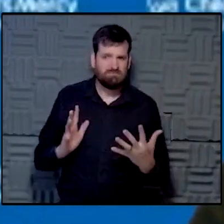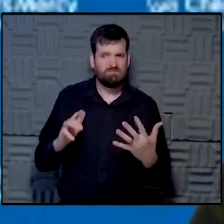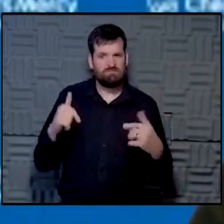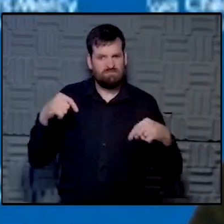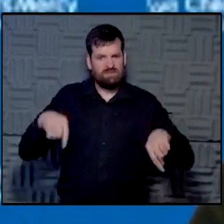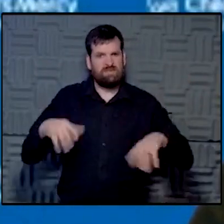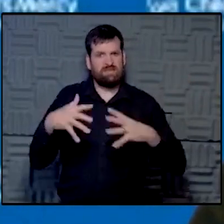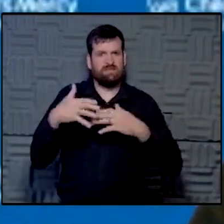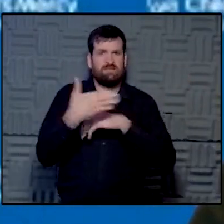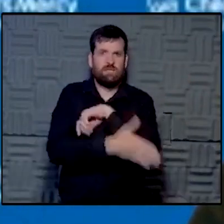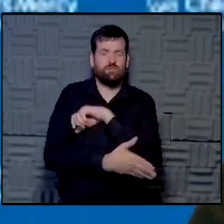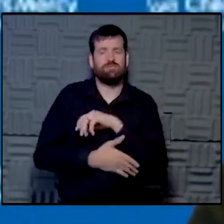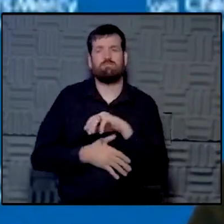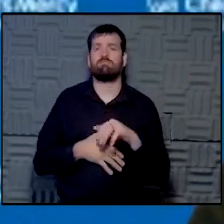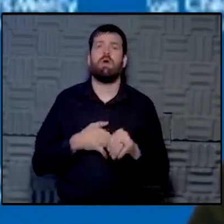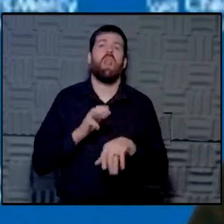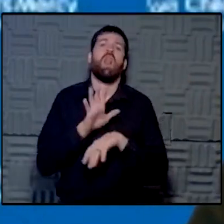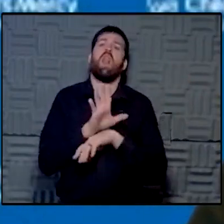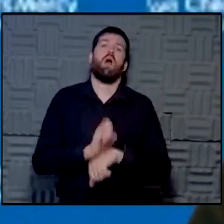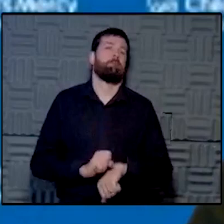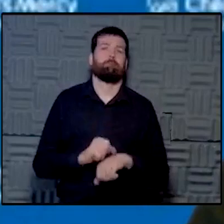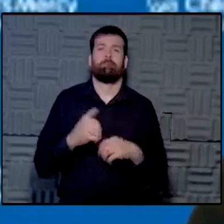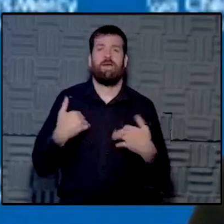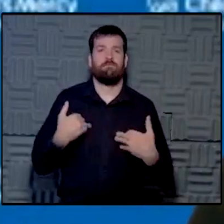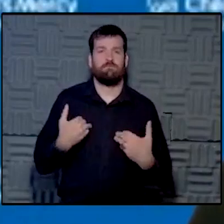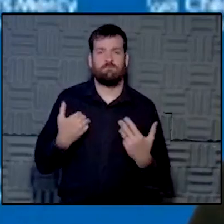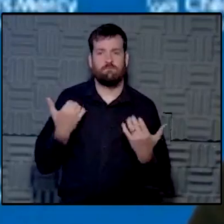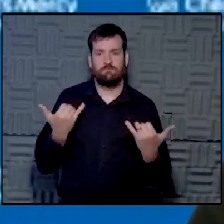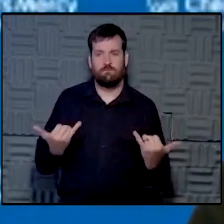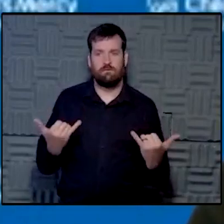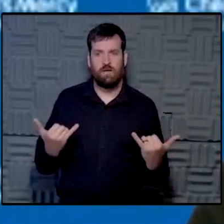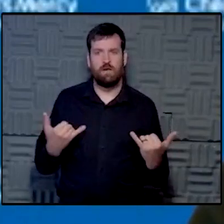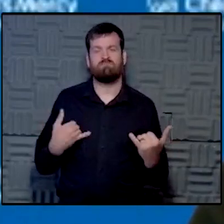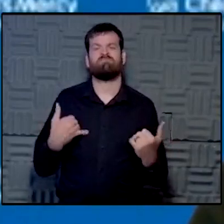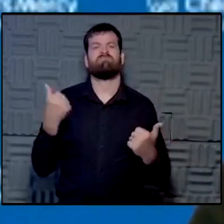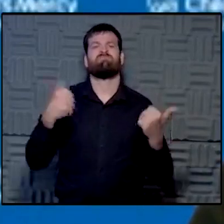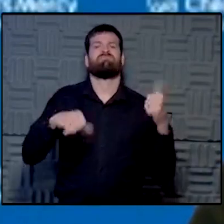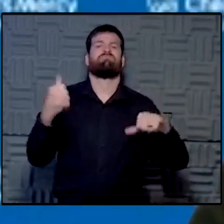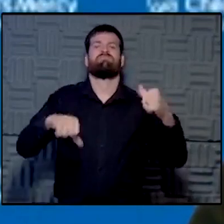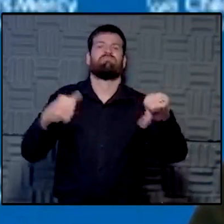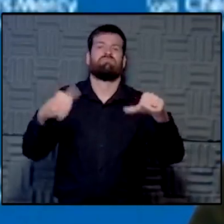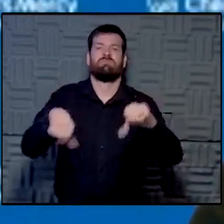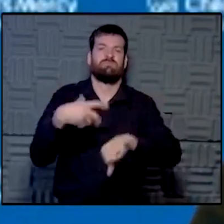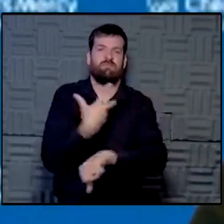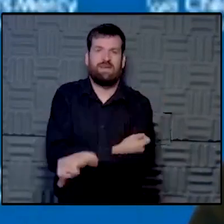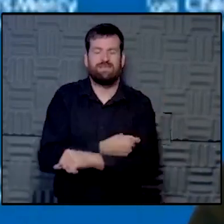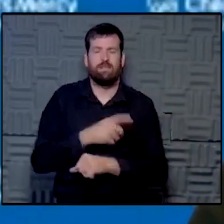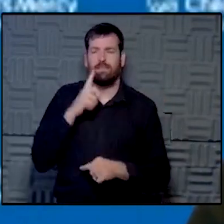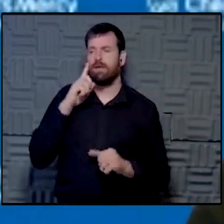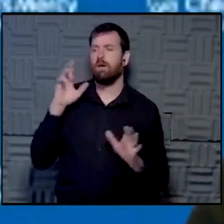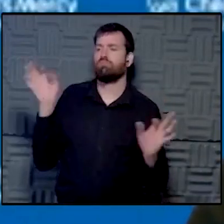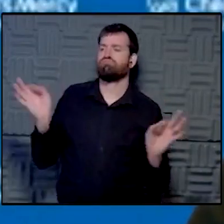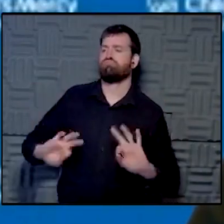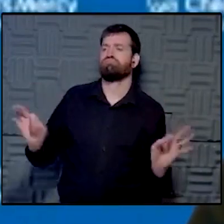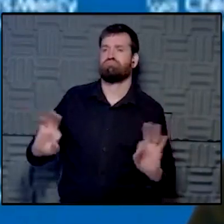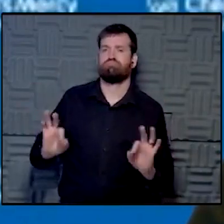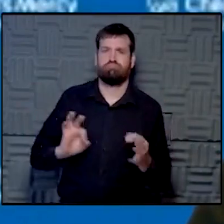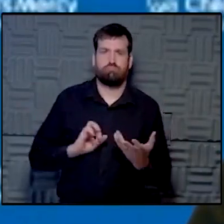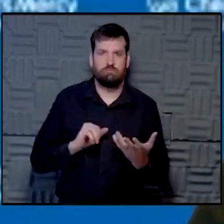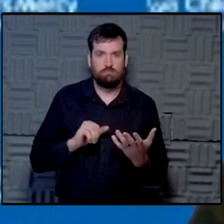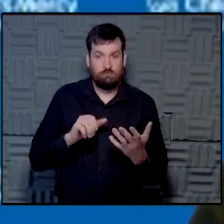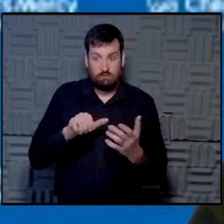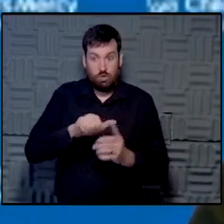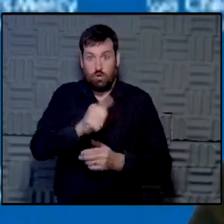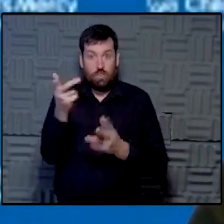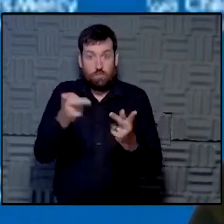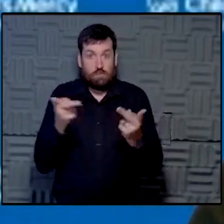used to having everything that now we're even turning to declining vaccines and thinking that this is optional, where everywhere else in the world